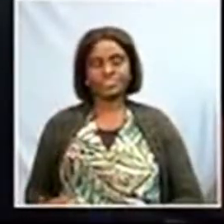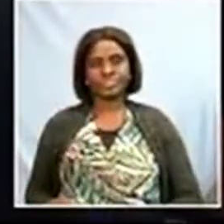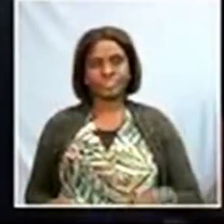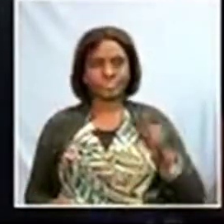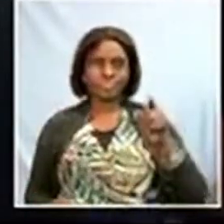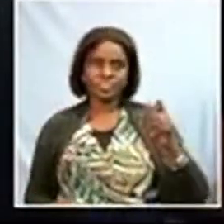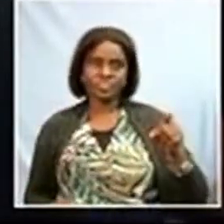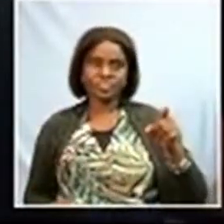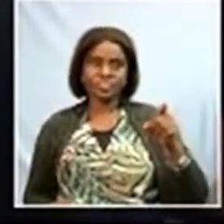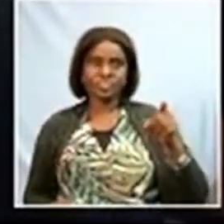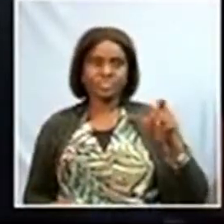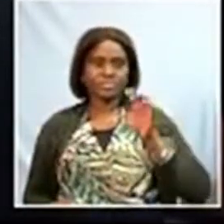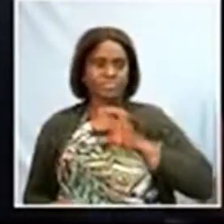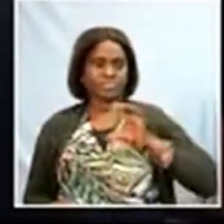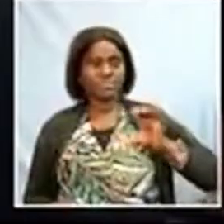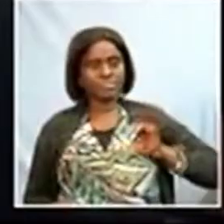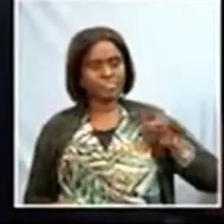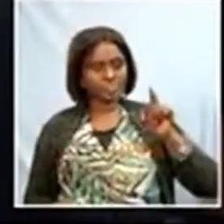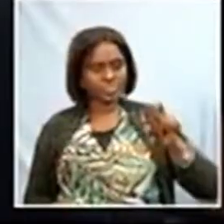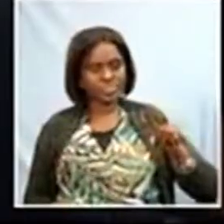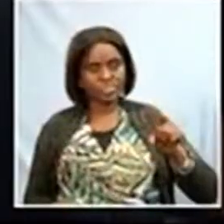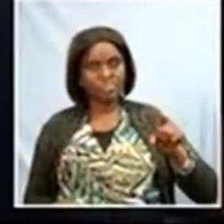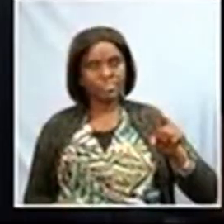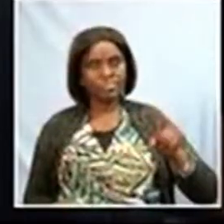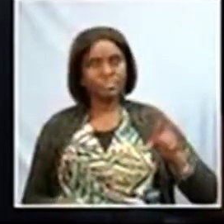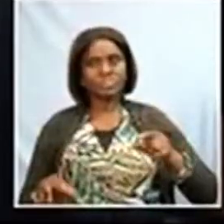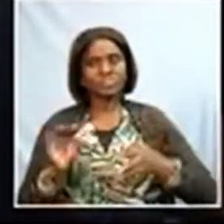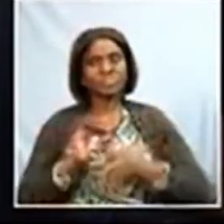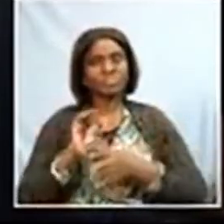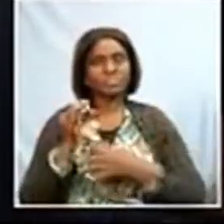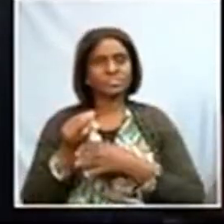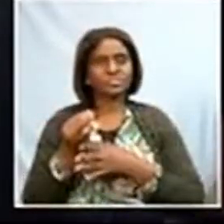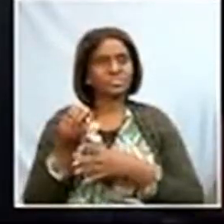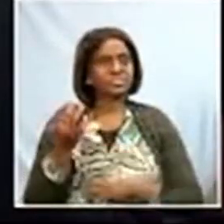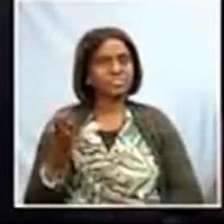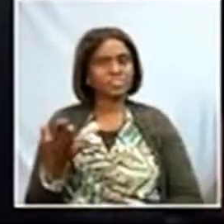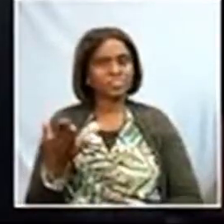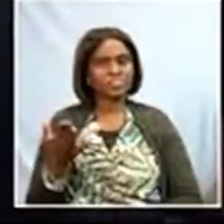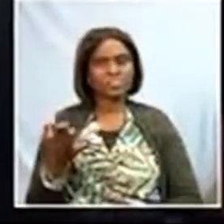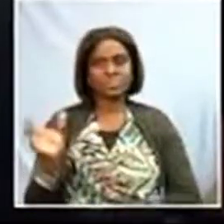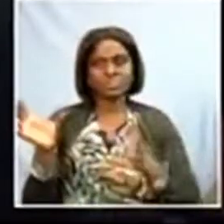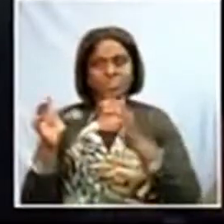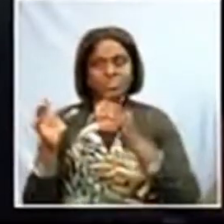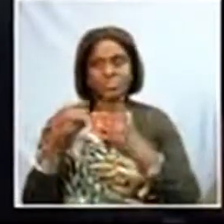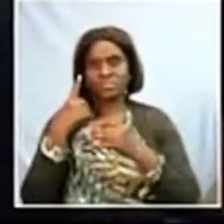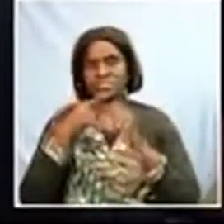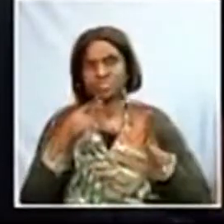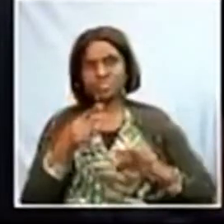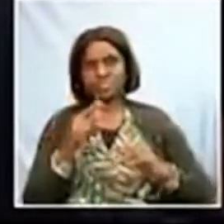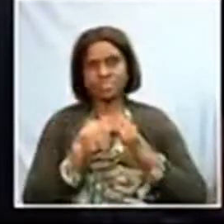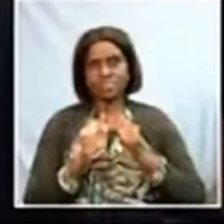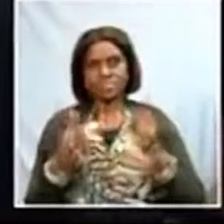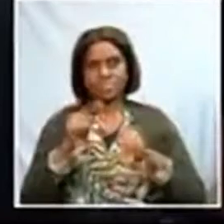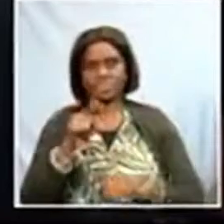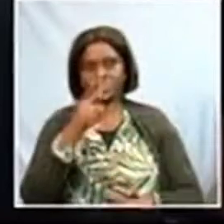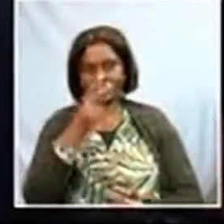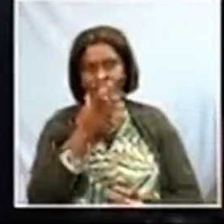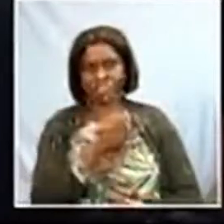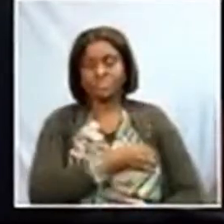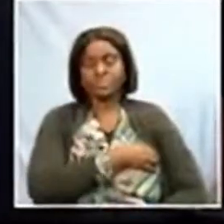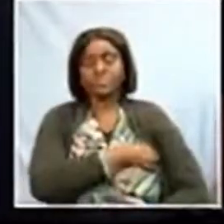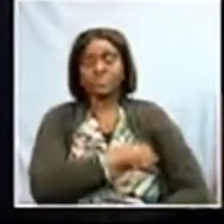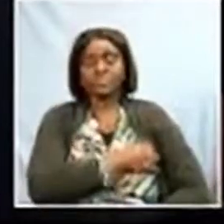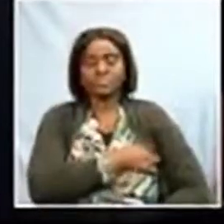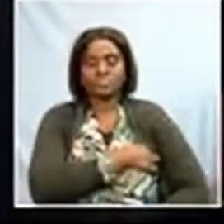this drilling company, or was it the council? Because when you look at the